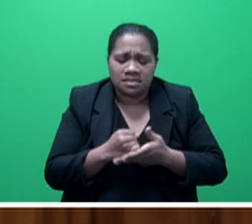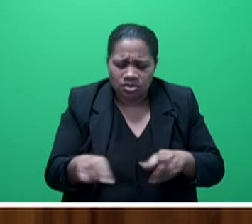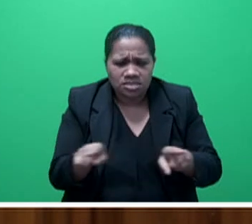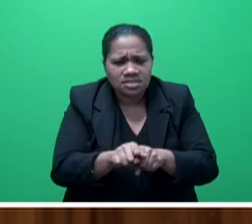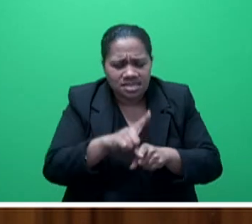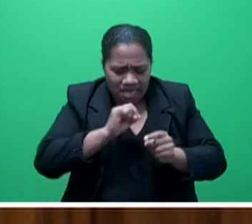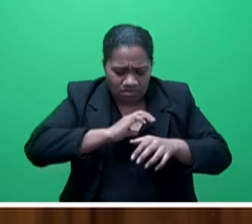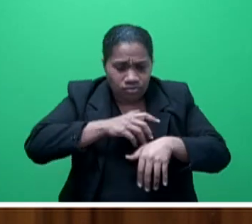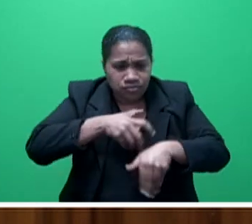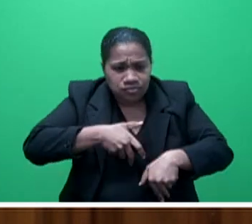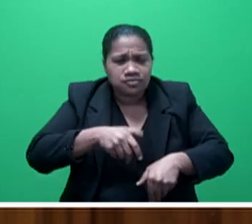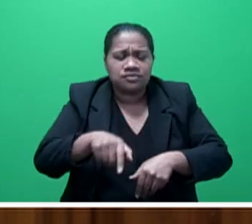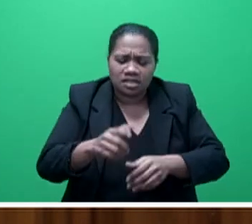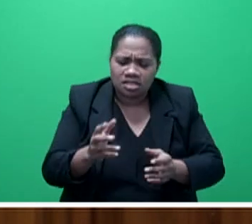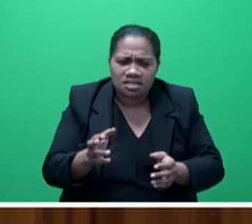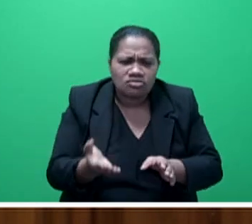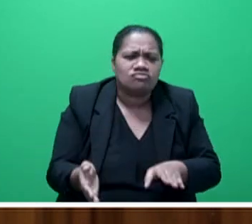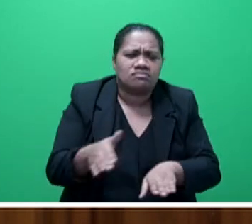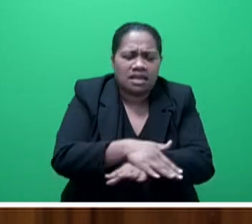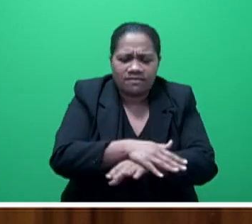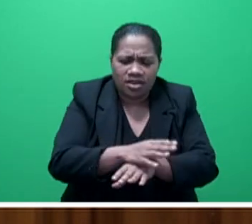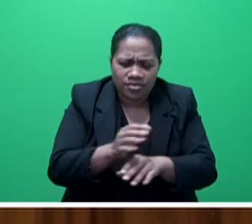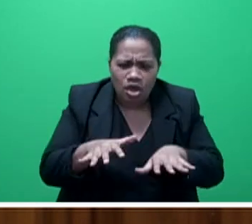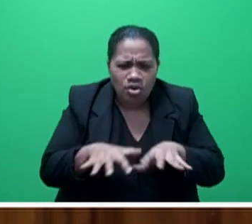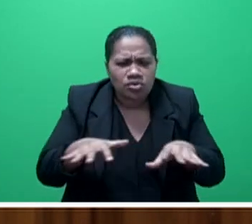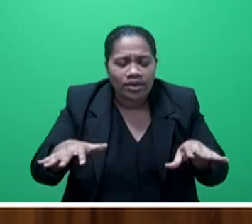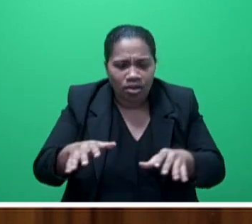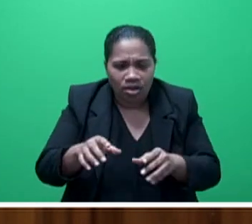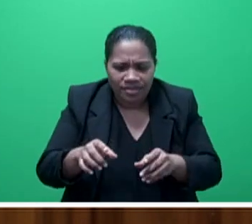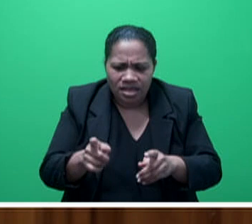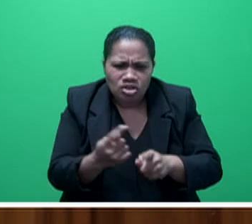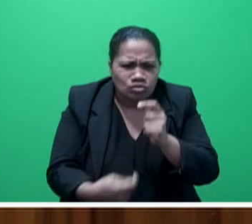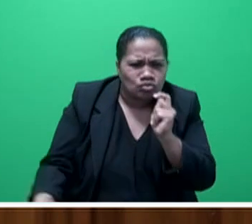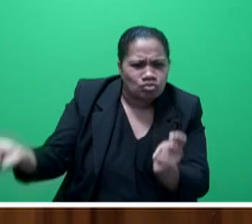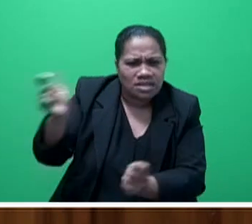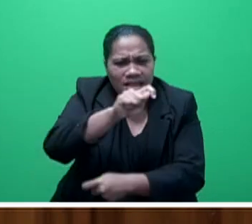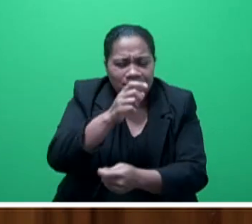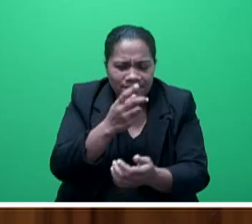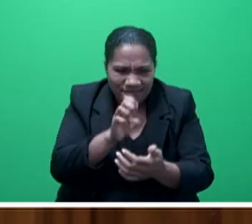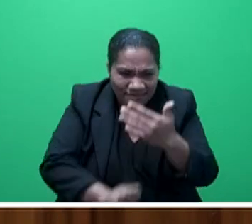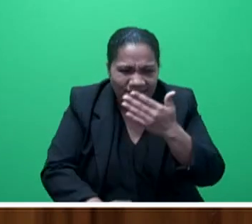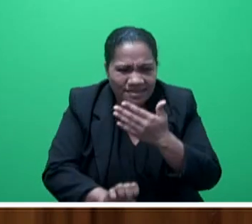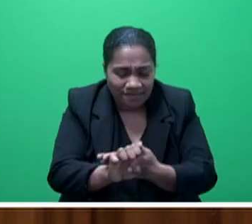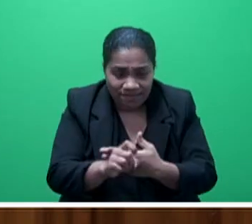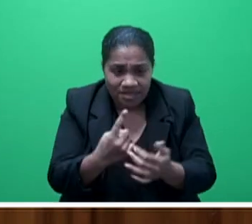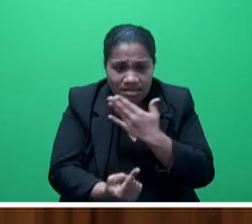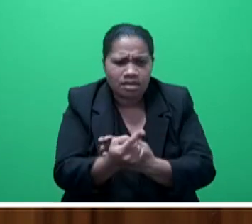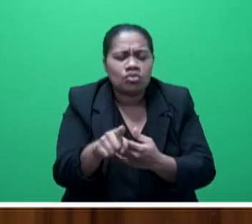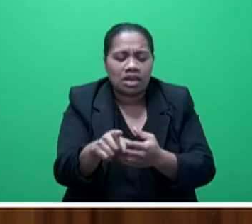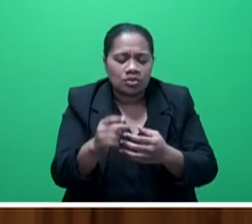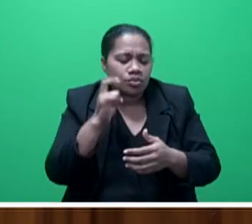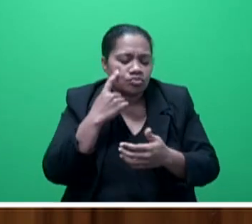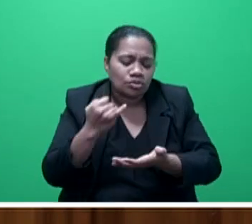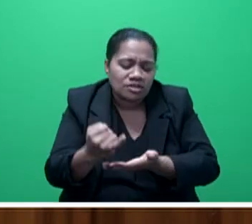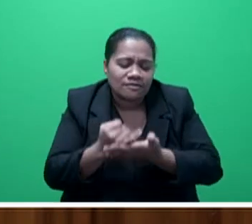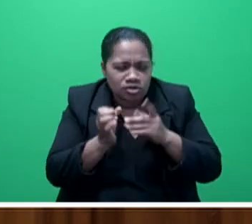and recover in the event of earthquake and tsunami events, our Mineral Resource Department will be investing in improving our capacity